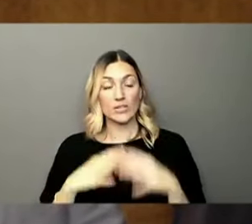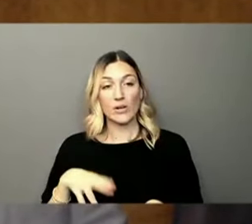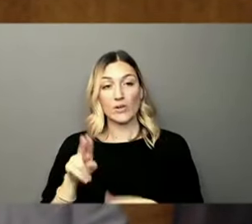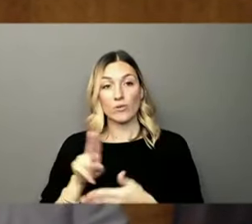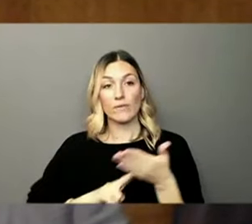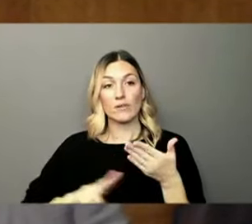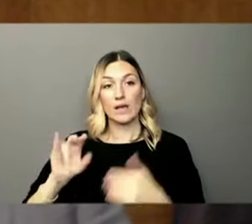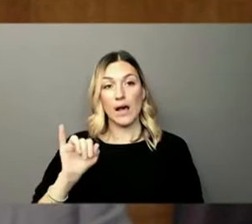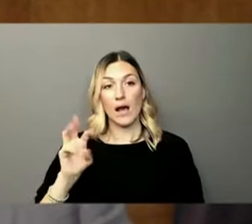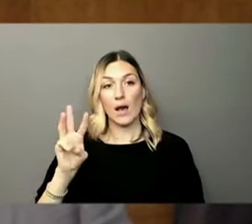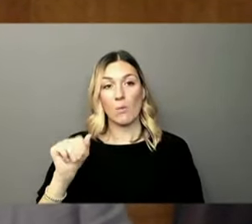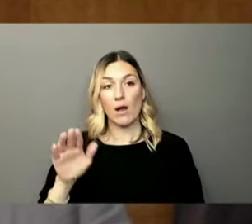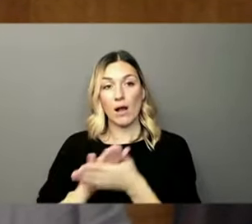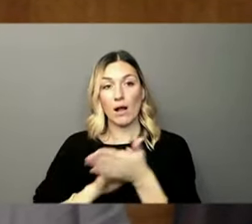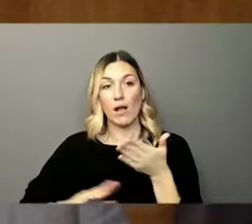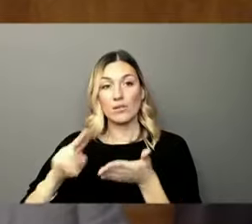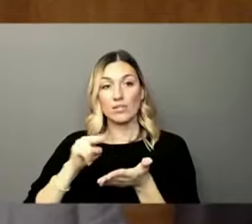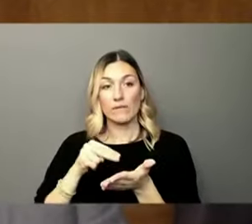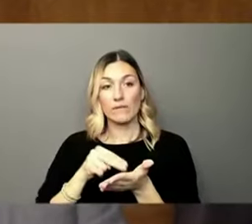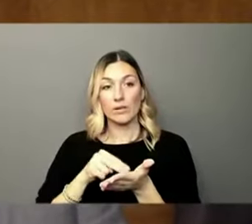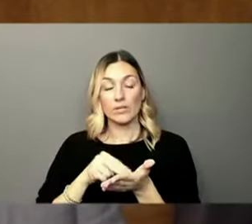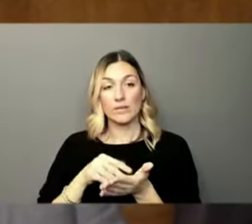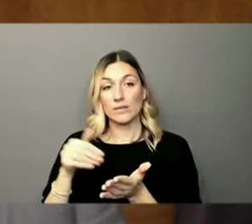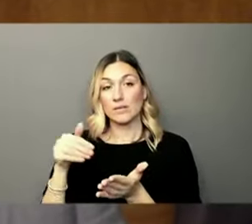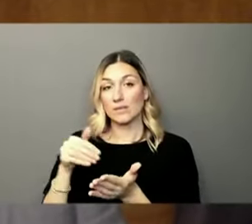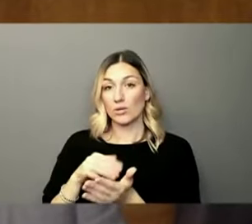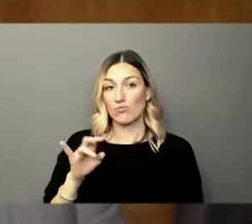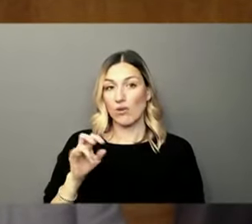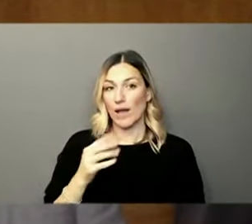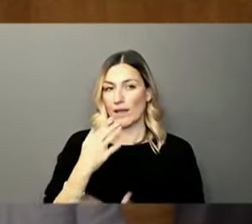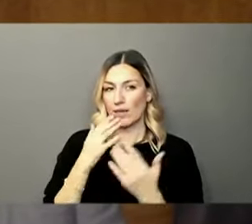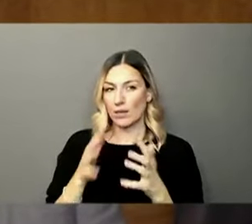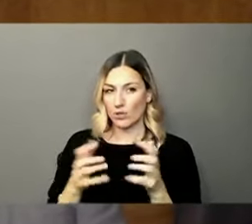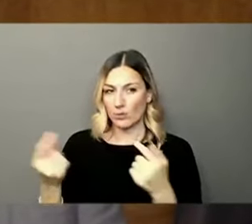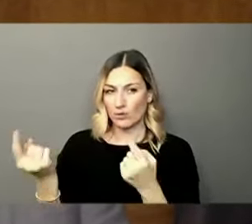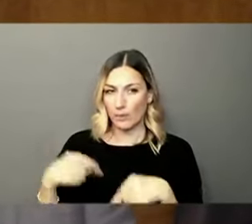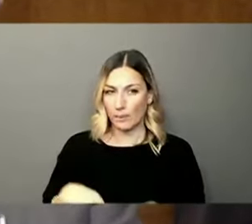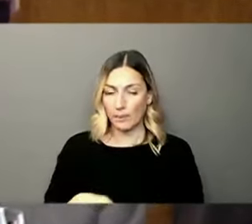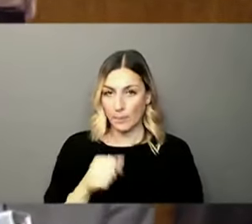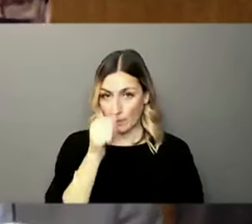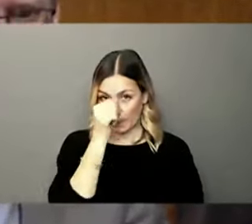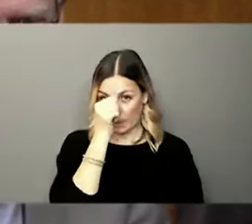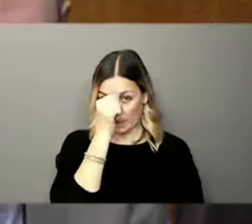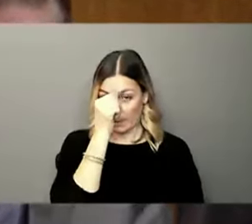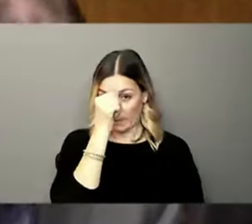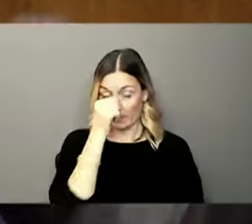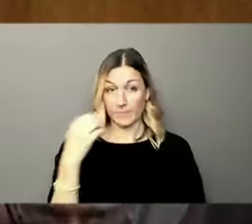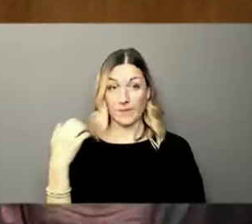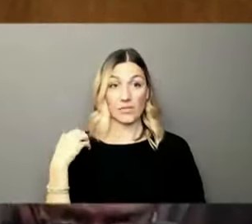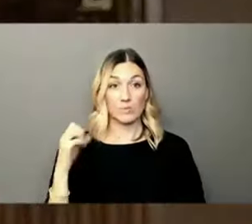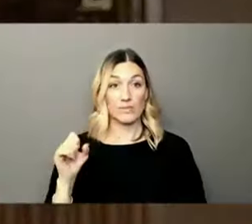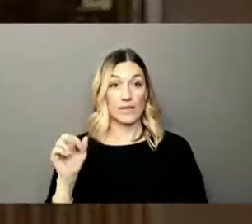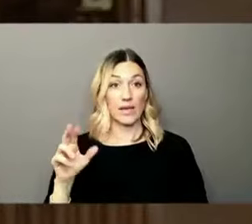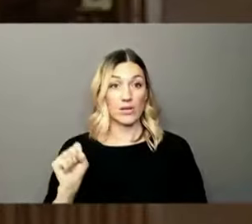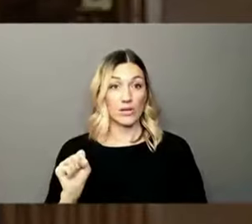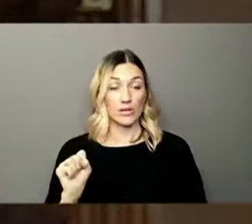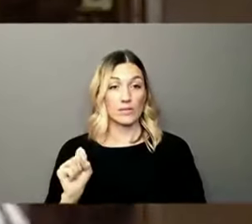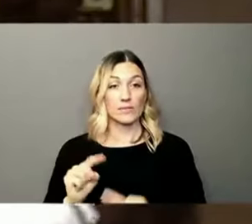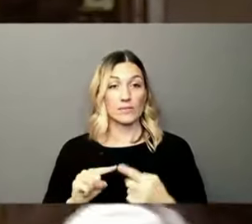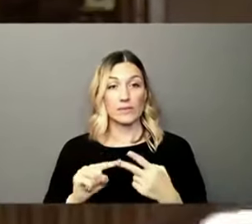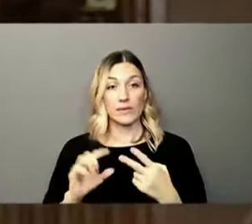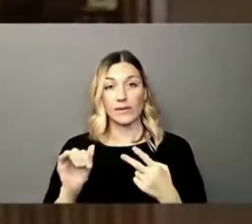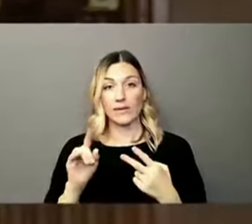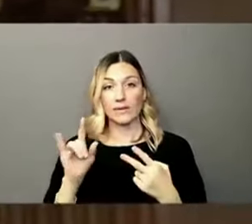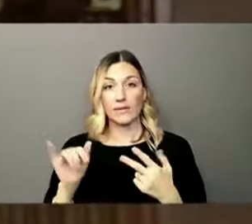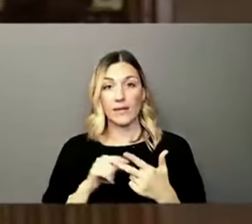Nursing. Dr. Madlock-Brown, thanks very much for being with us. Chairman Sanders, Ranking Member Cassidy, and members of the committee,